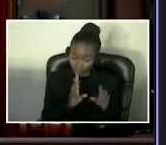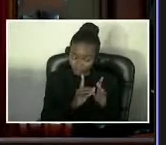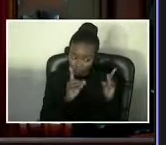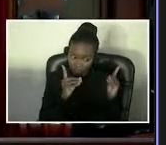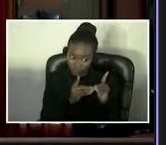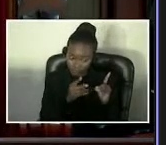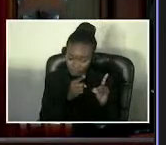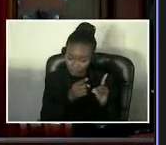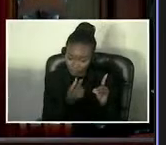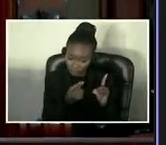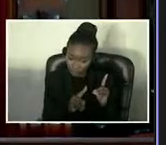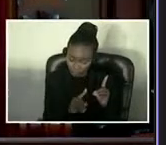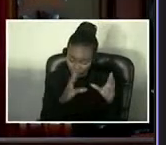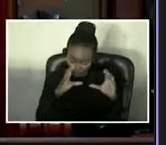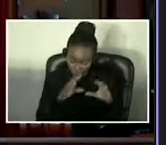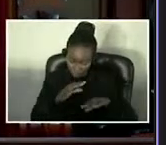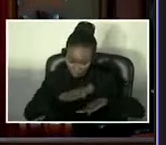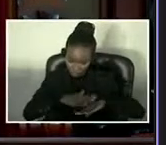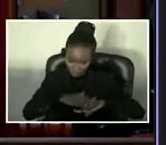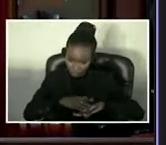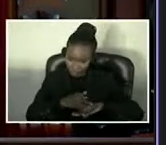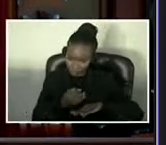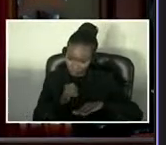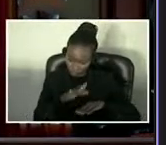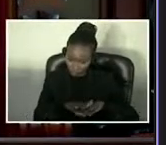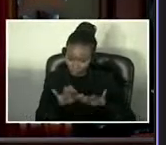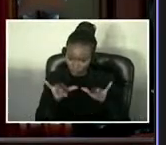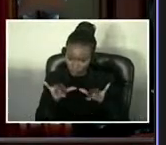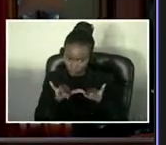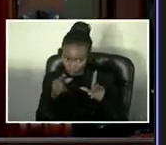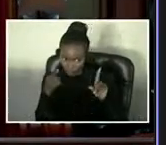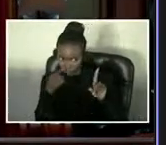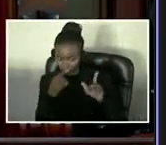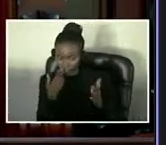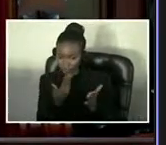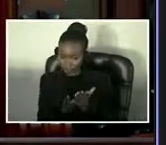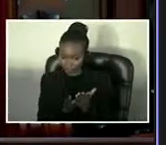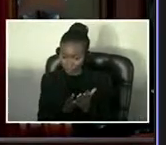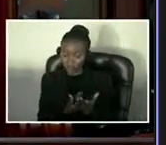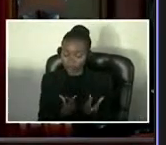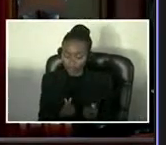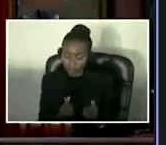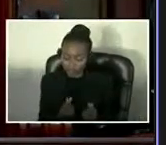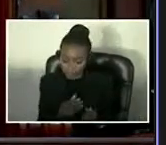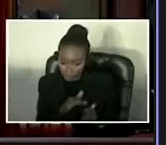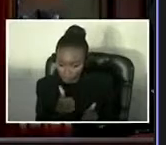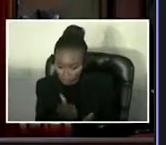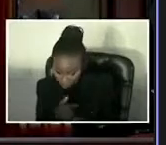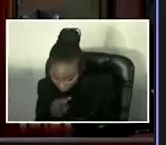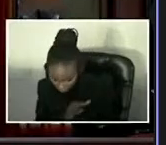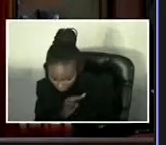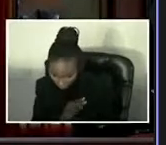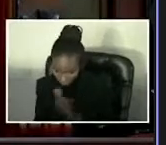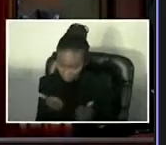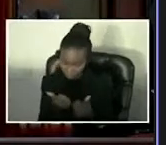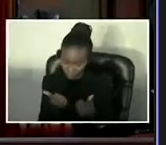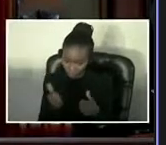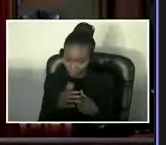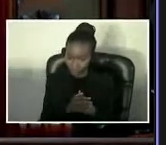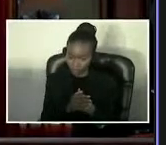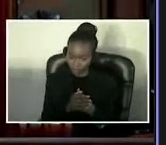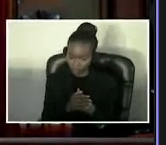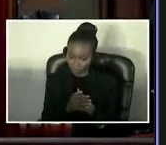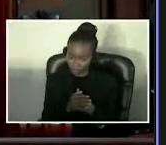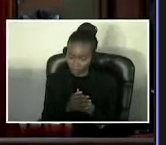departments focus on measurable targets and track their implementation translation of entity into medium term strategic framework is